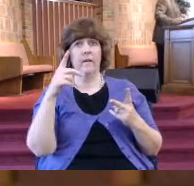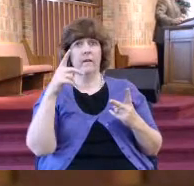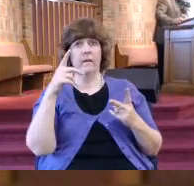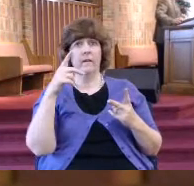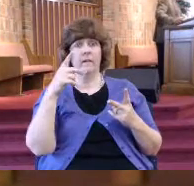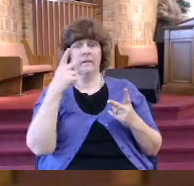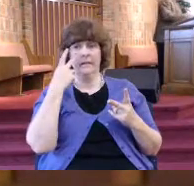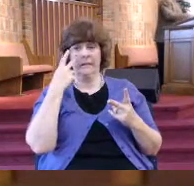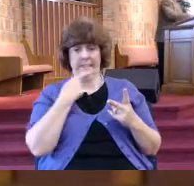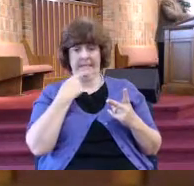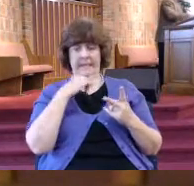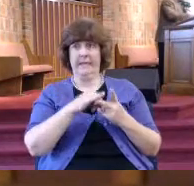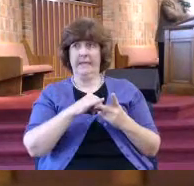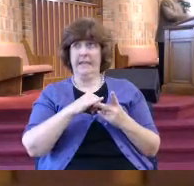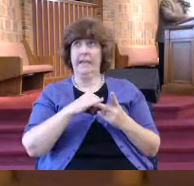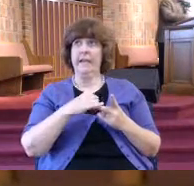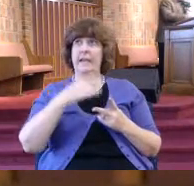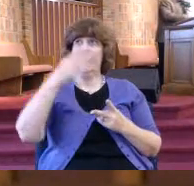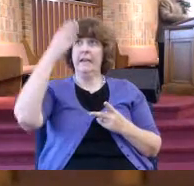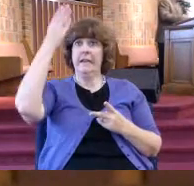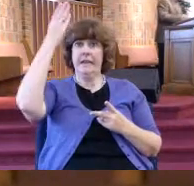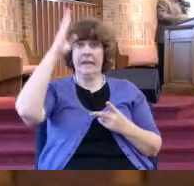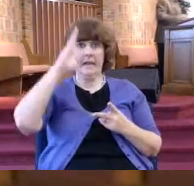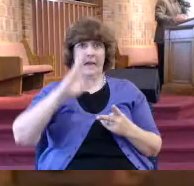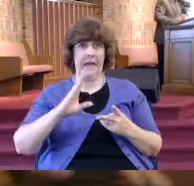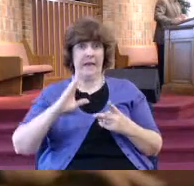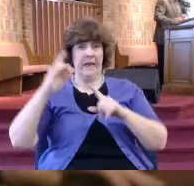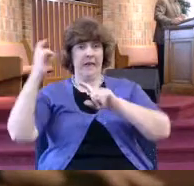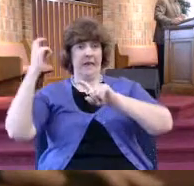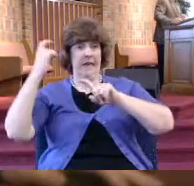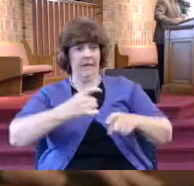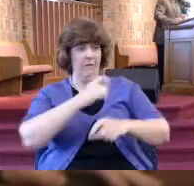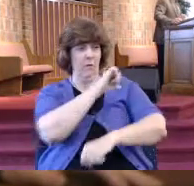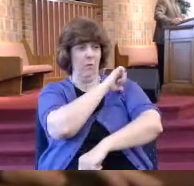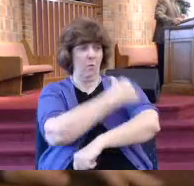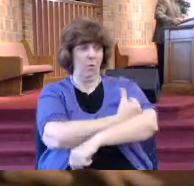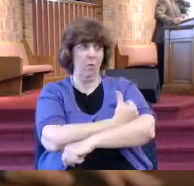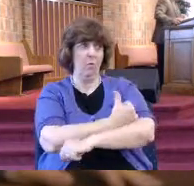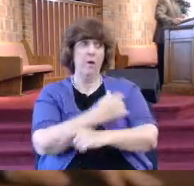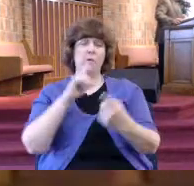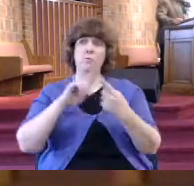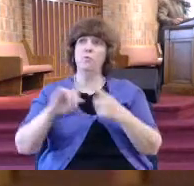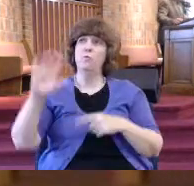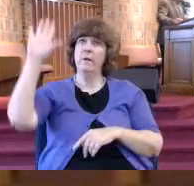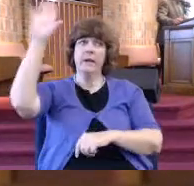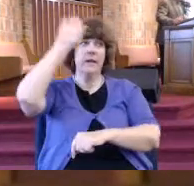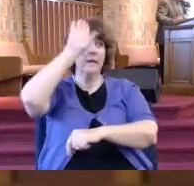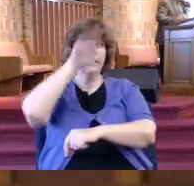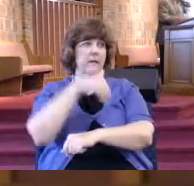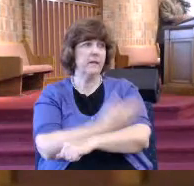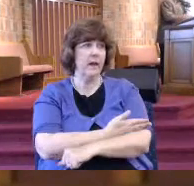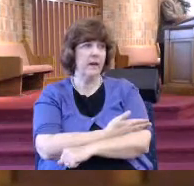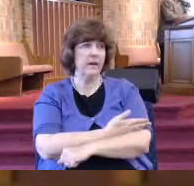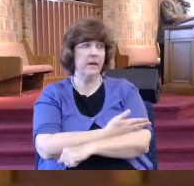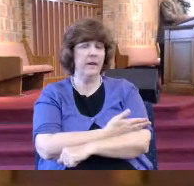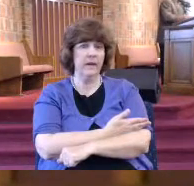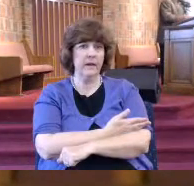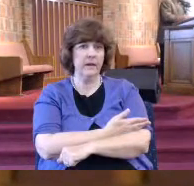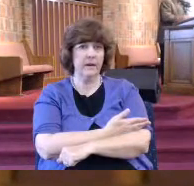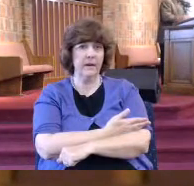authority to, first, primarily, His Son. The place of Jesus is